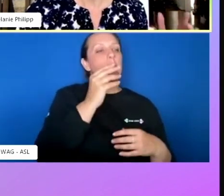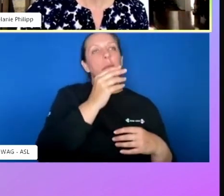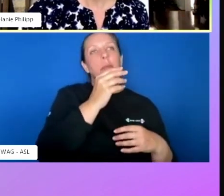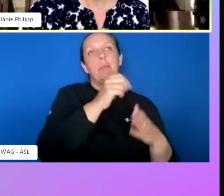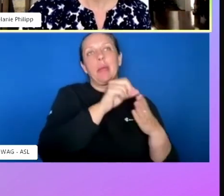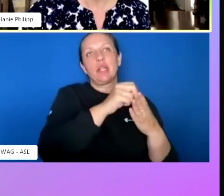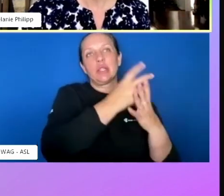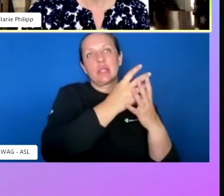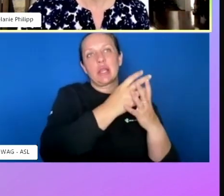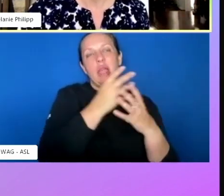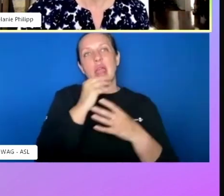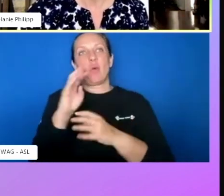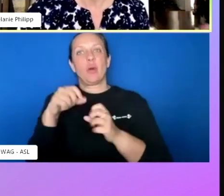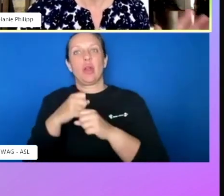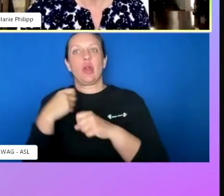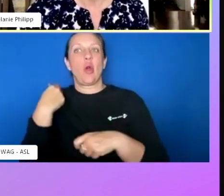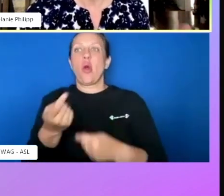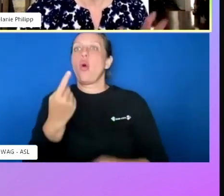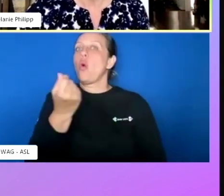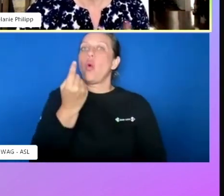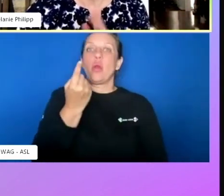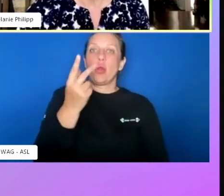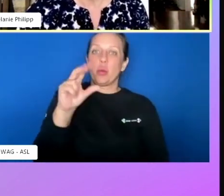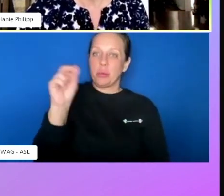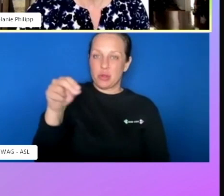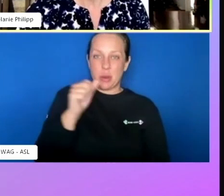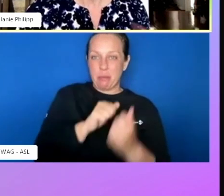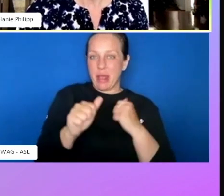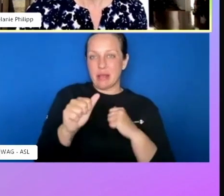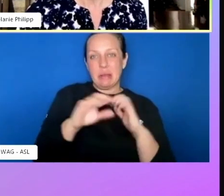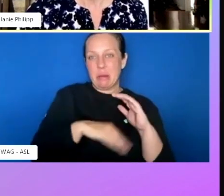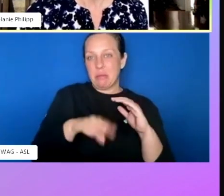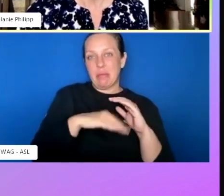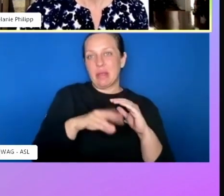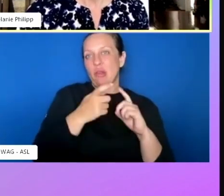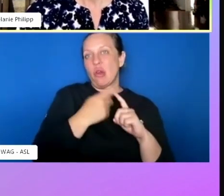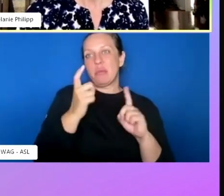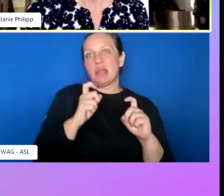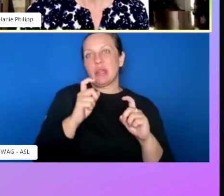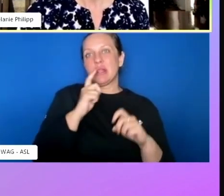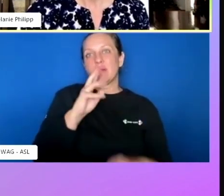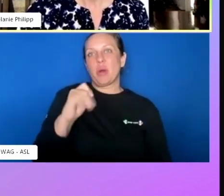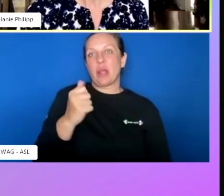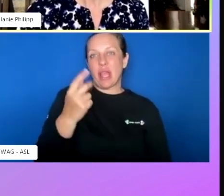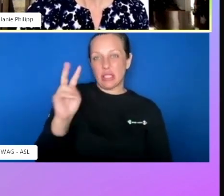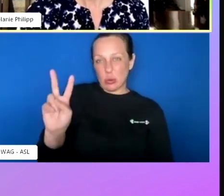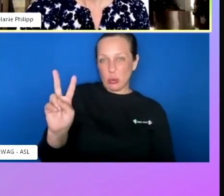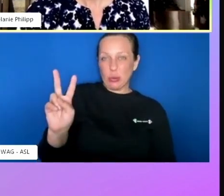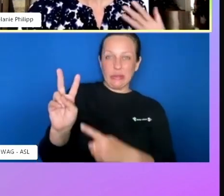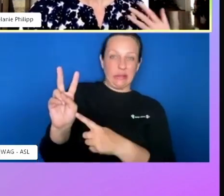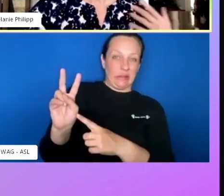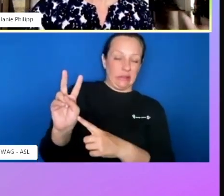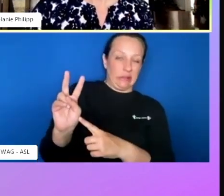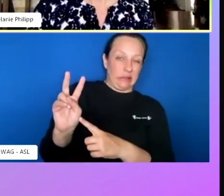about 3% of them pass the basic automated testing for WCAG 2. Ouch.